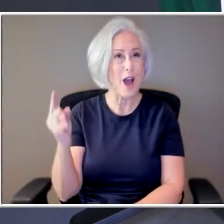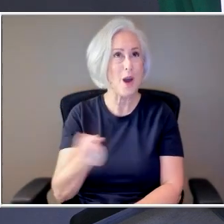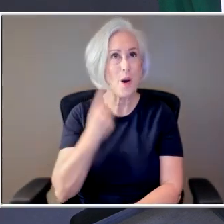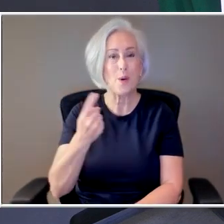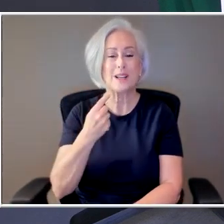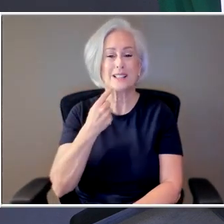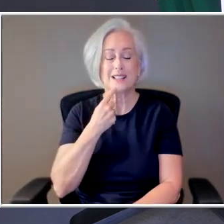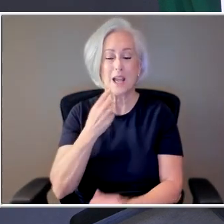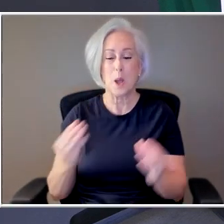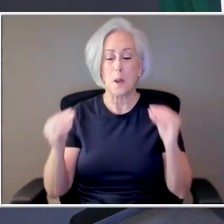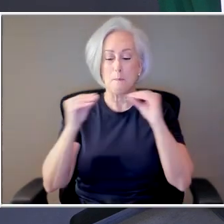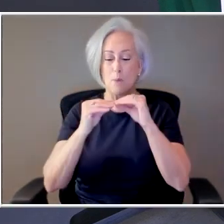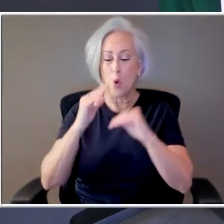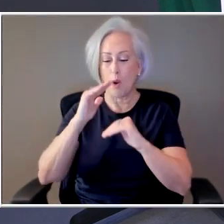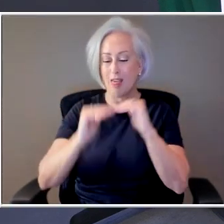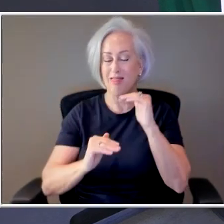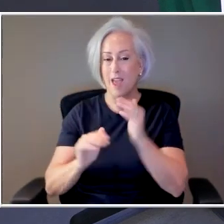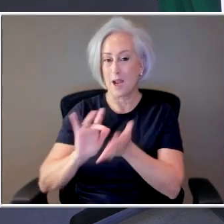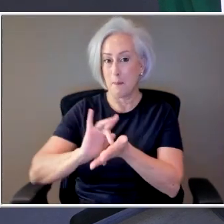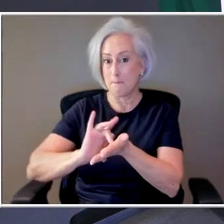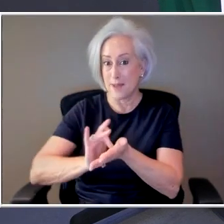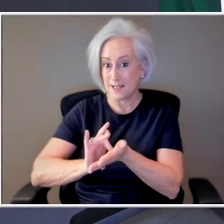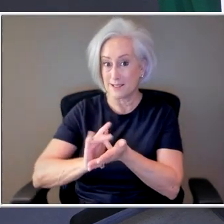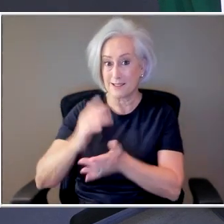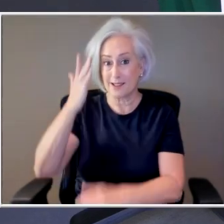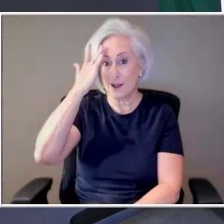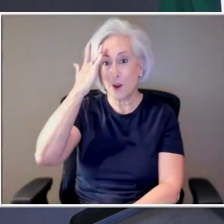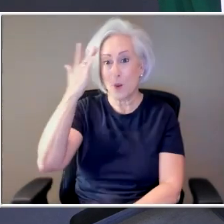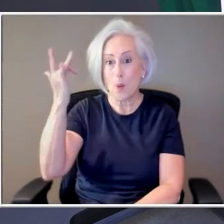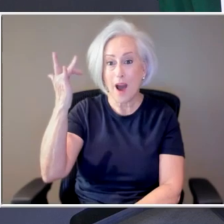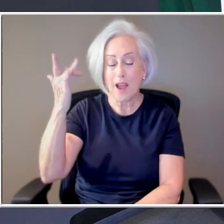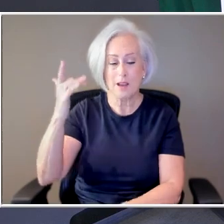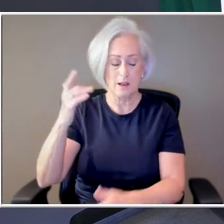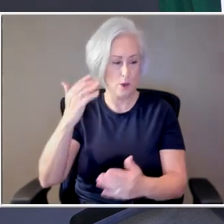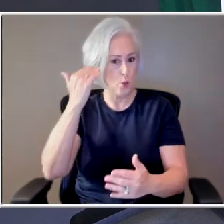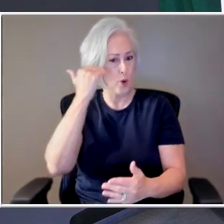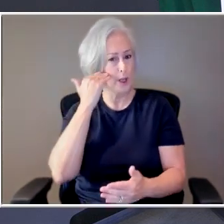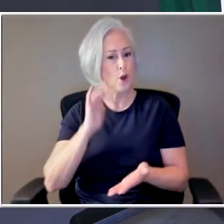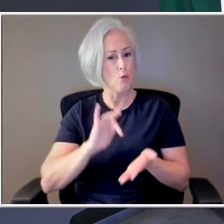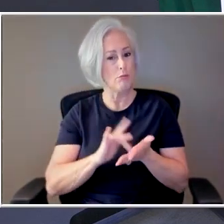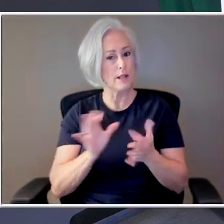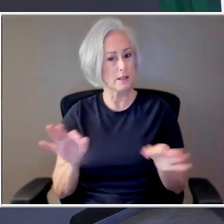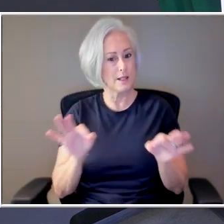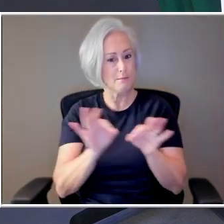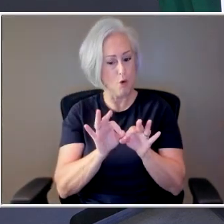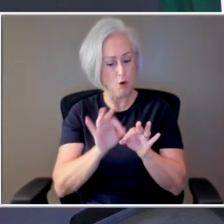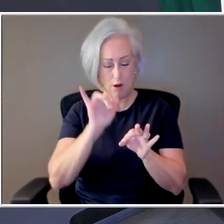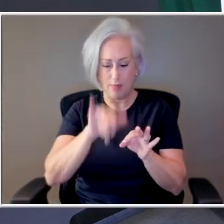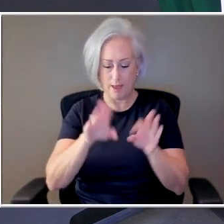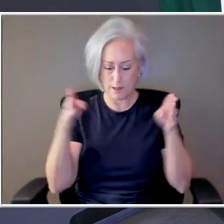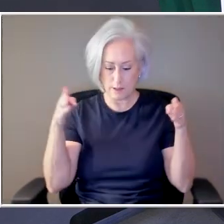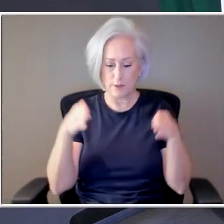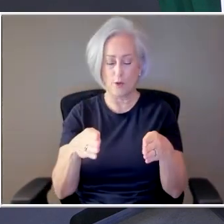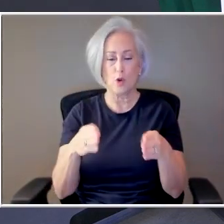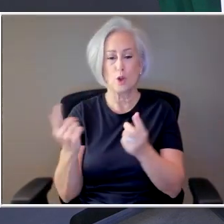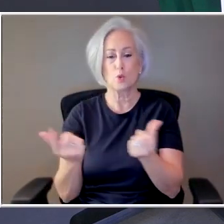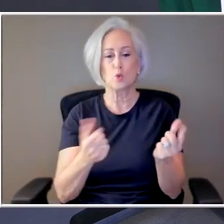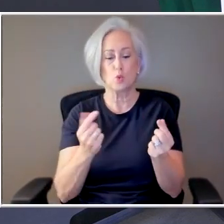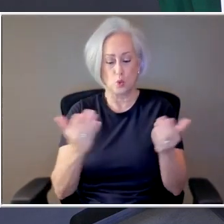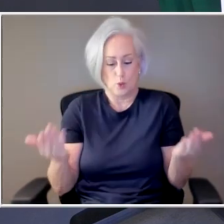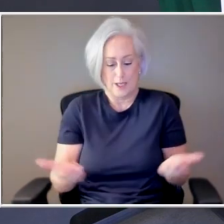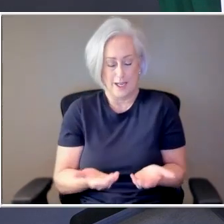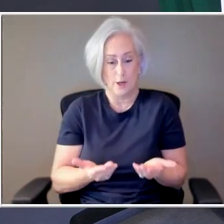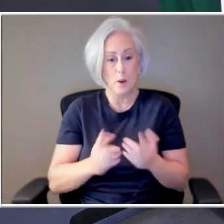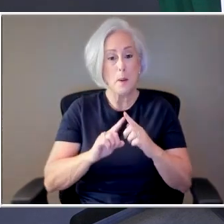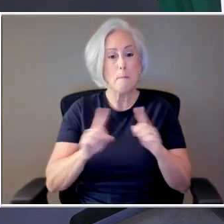term that we're using because we know that the medicine obviously is so very important and it's the center of what we do. But how special are